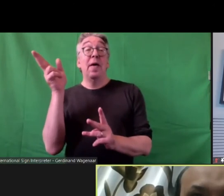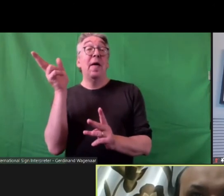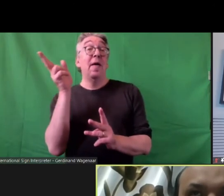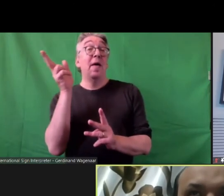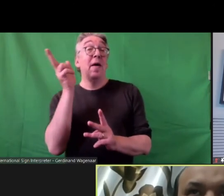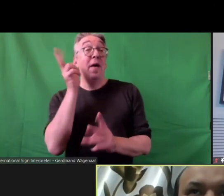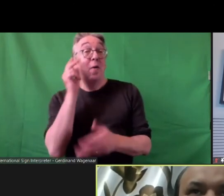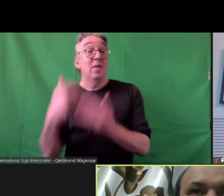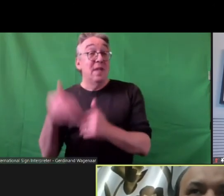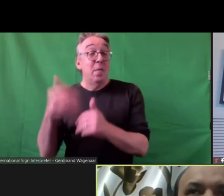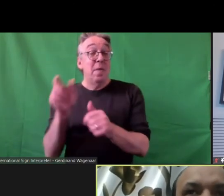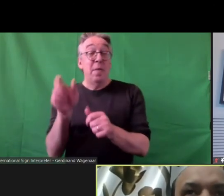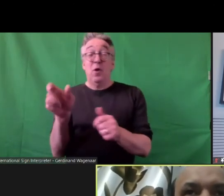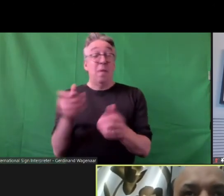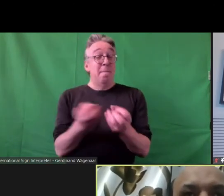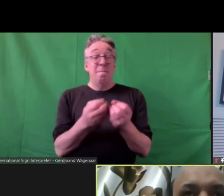market.